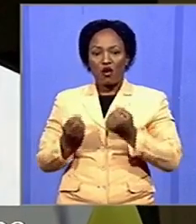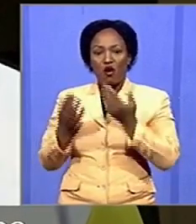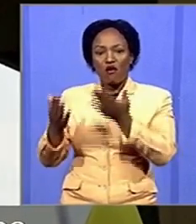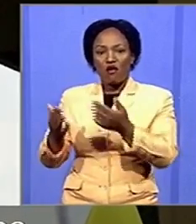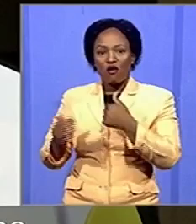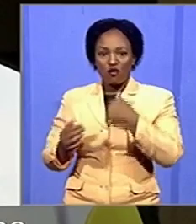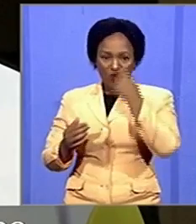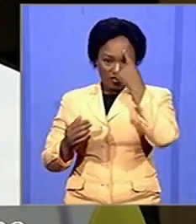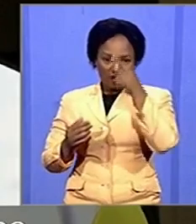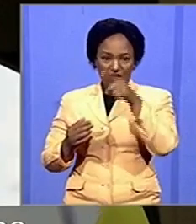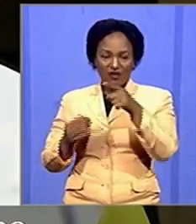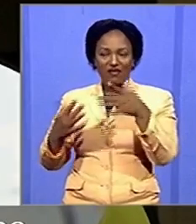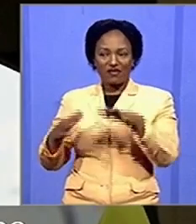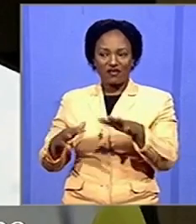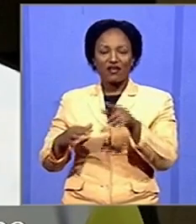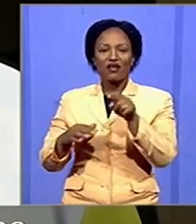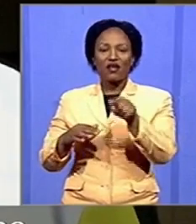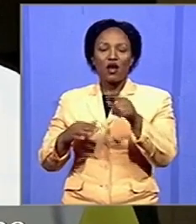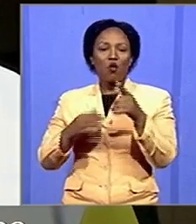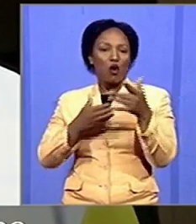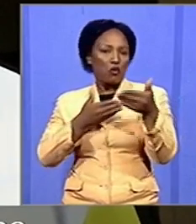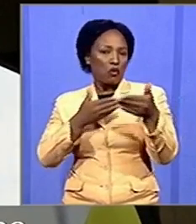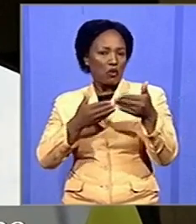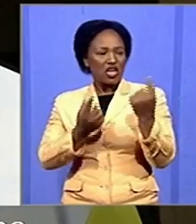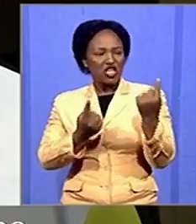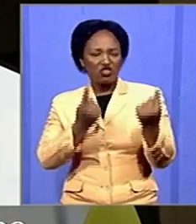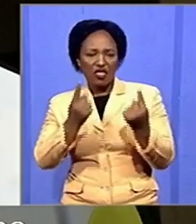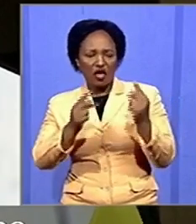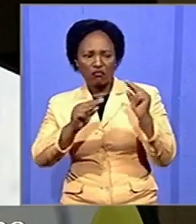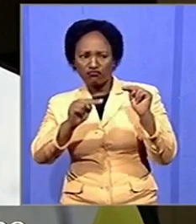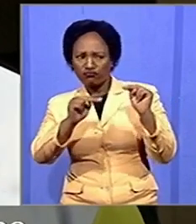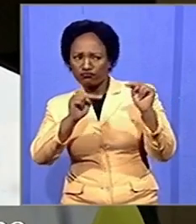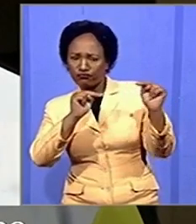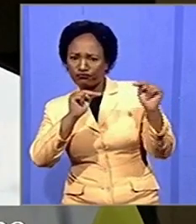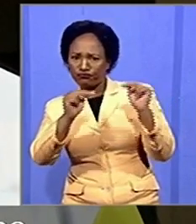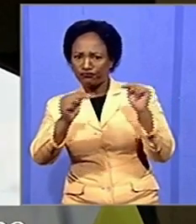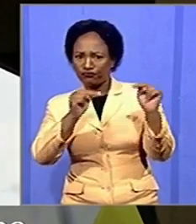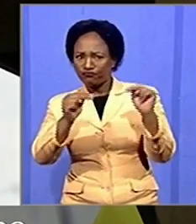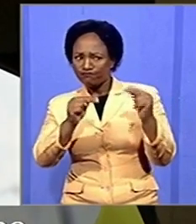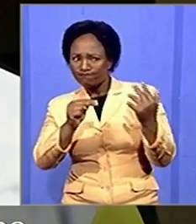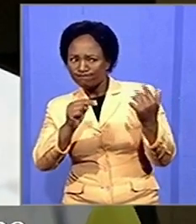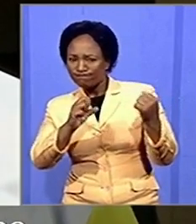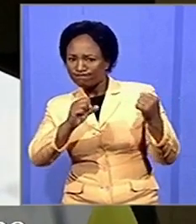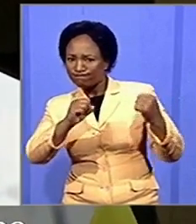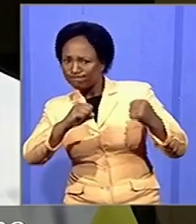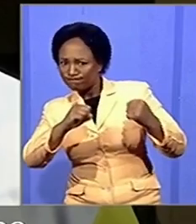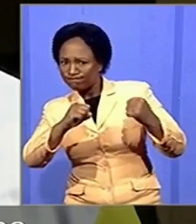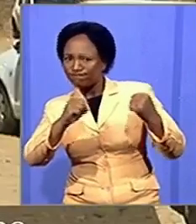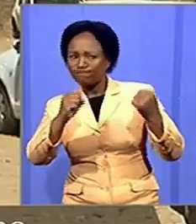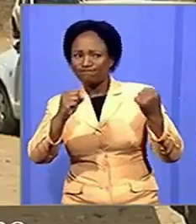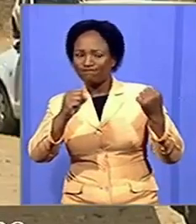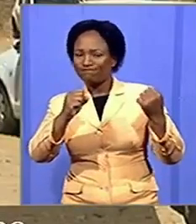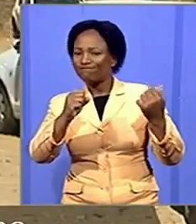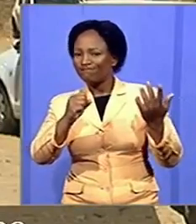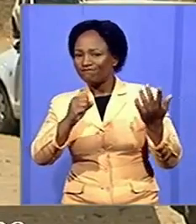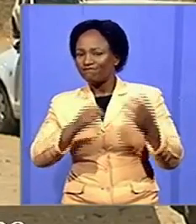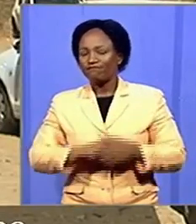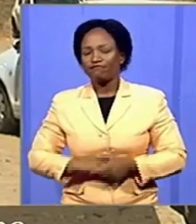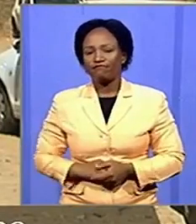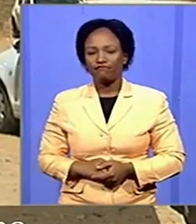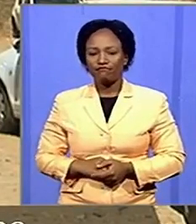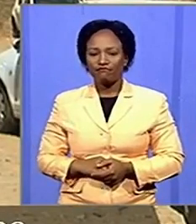closer to each other when we decided to review through our mandate taking process.